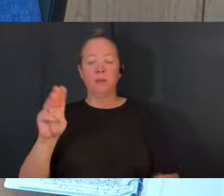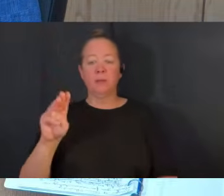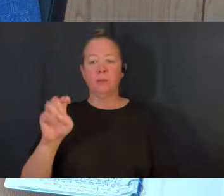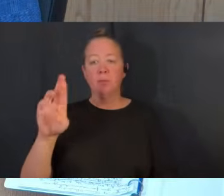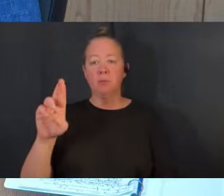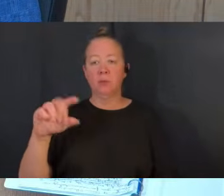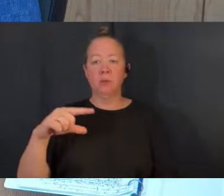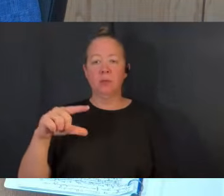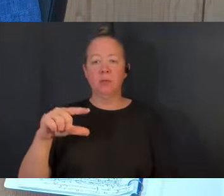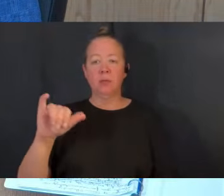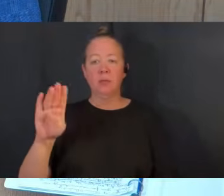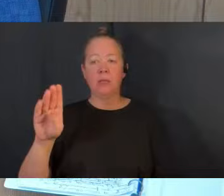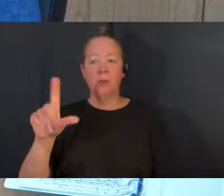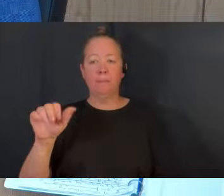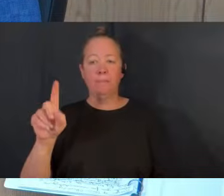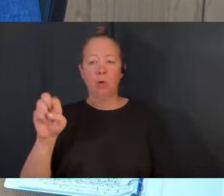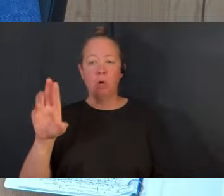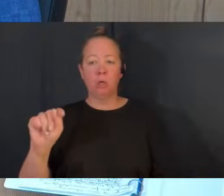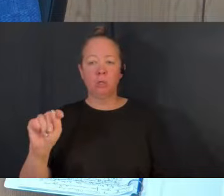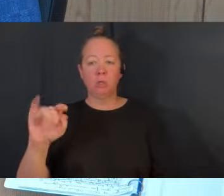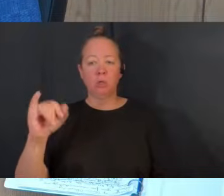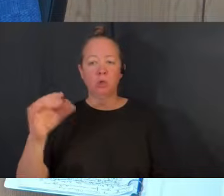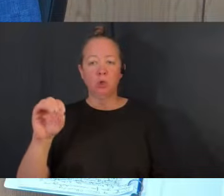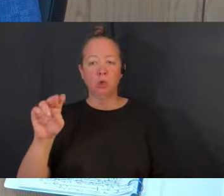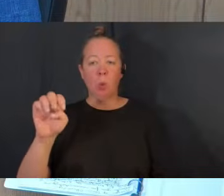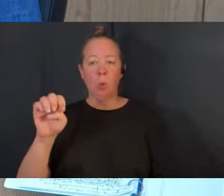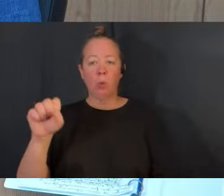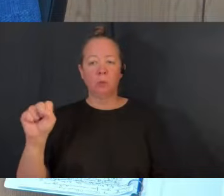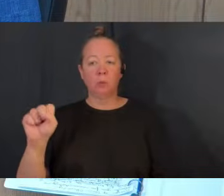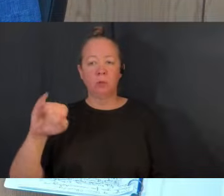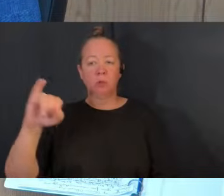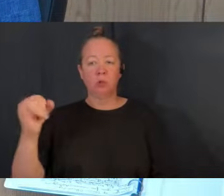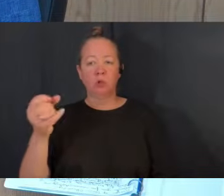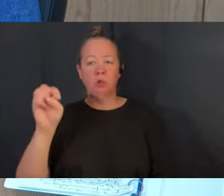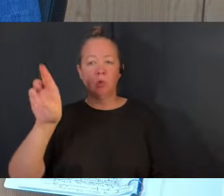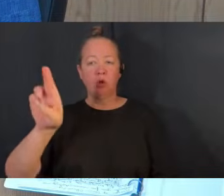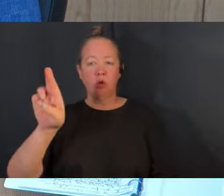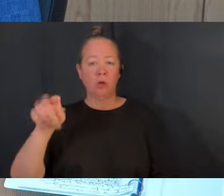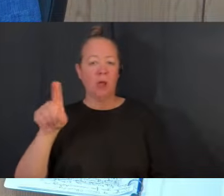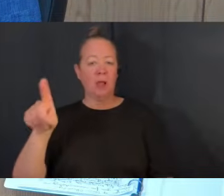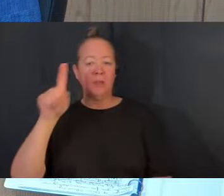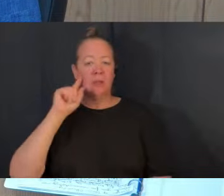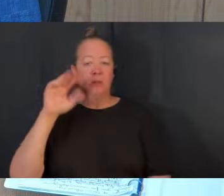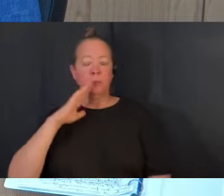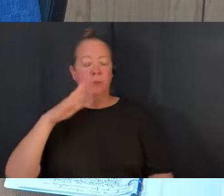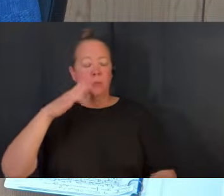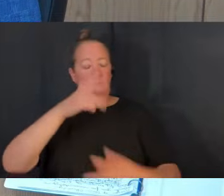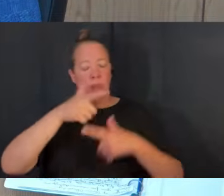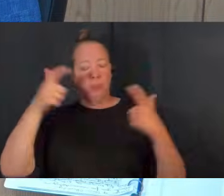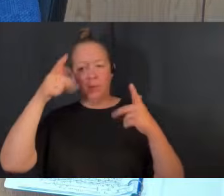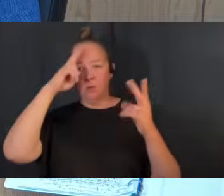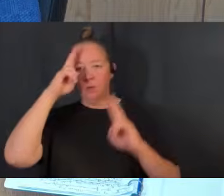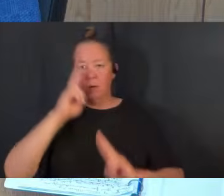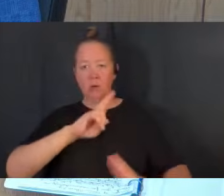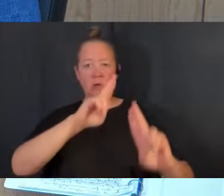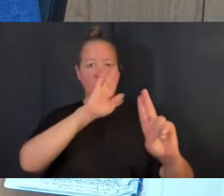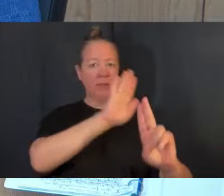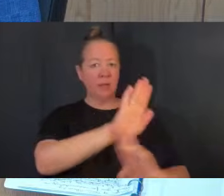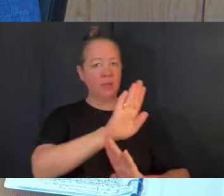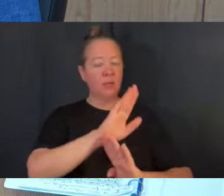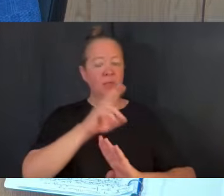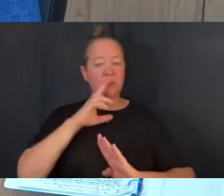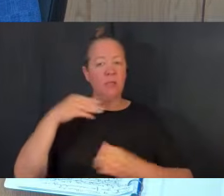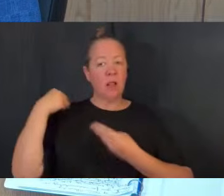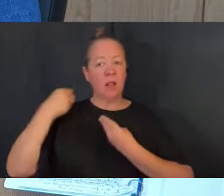great honor for him, for his legacy as someone that lived over there, was a resident, worked in 2